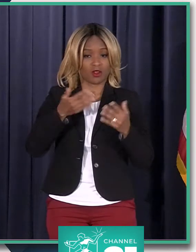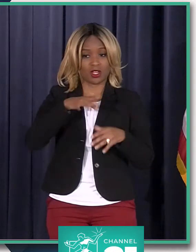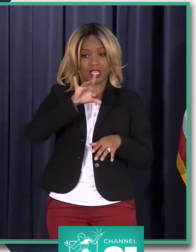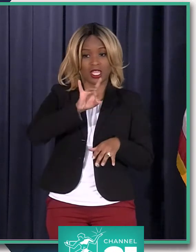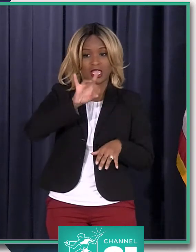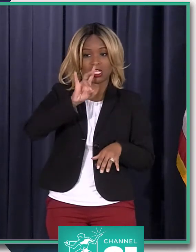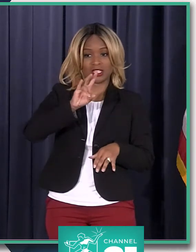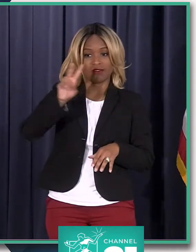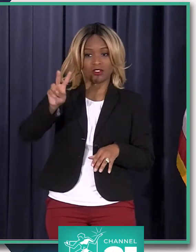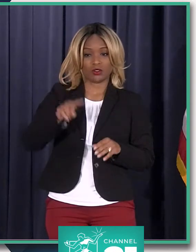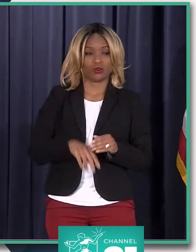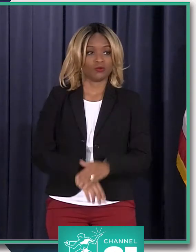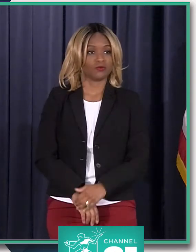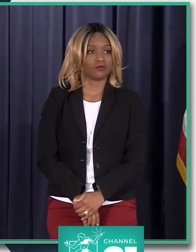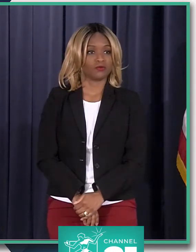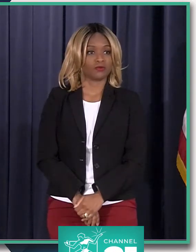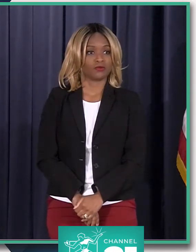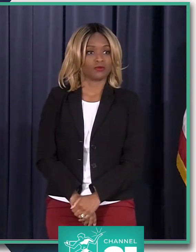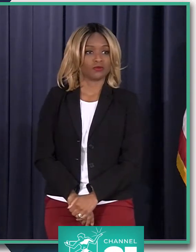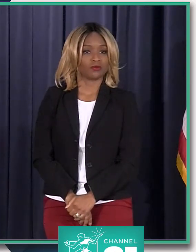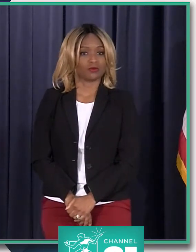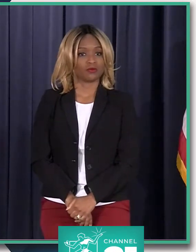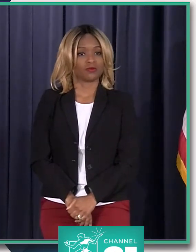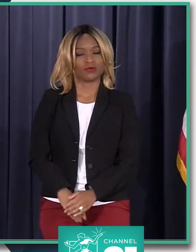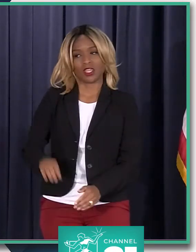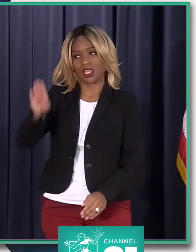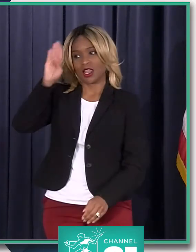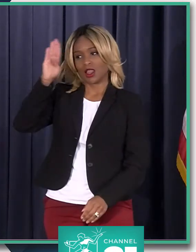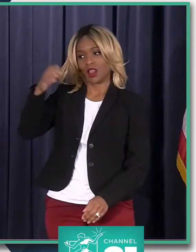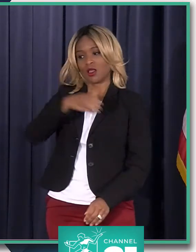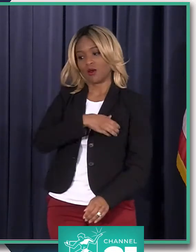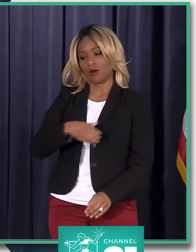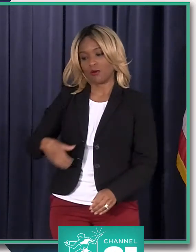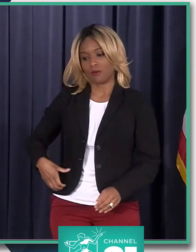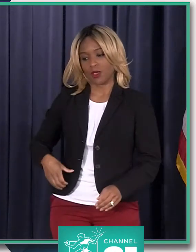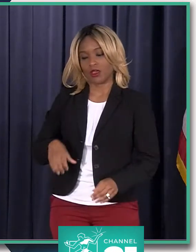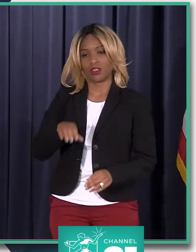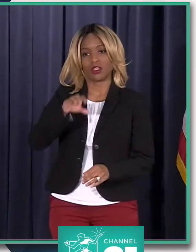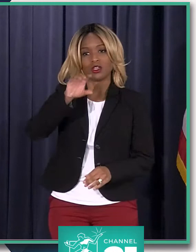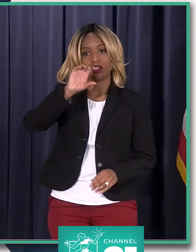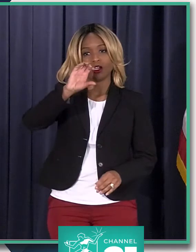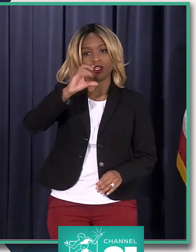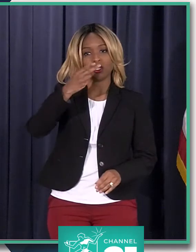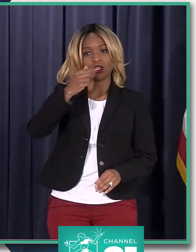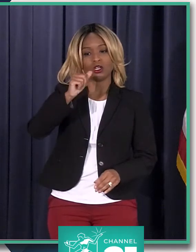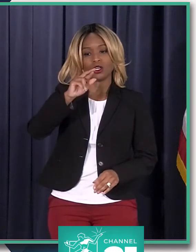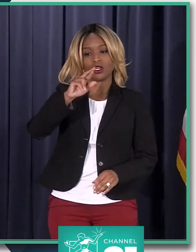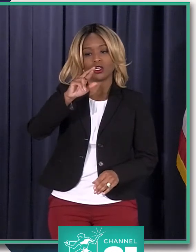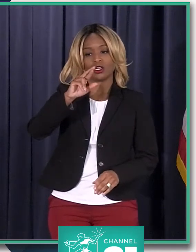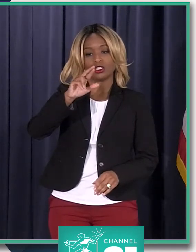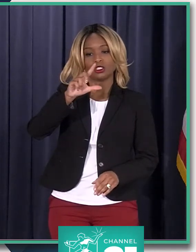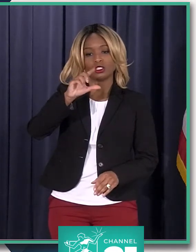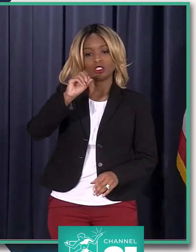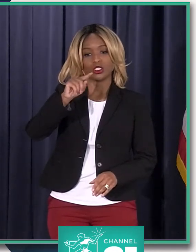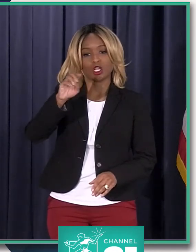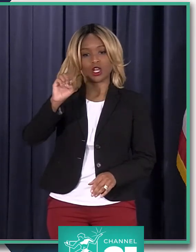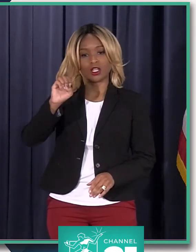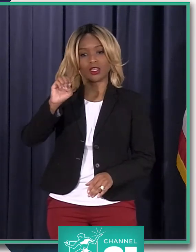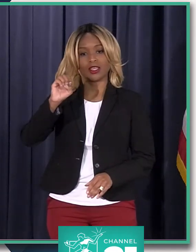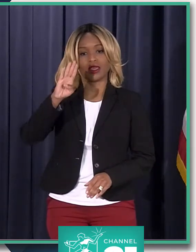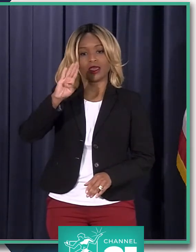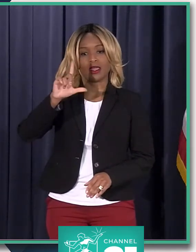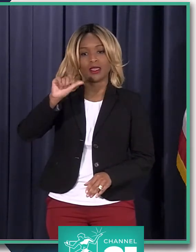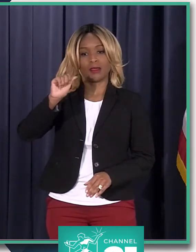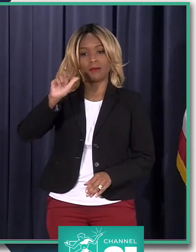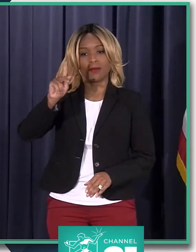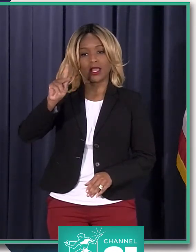are on. Hi, Mayor Duggan. This is Charlotte Blackwell from District 7. Happy Homes. How are you today?